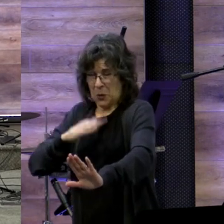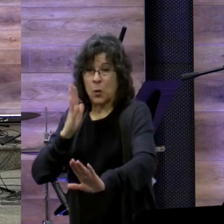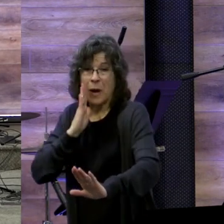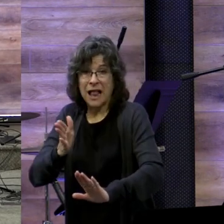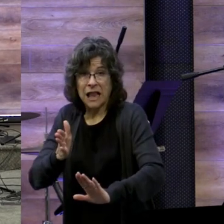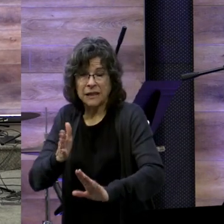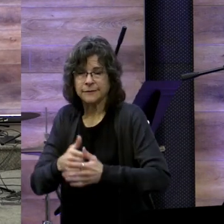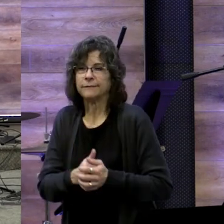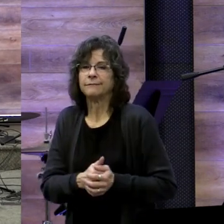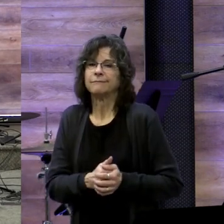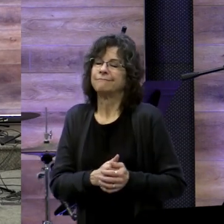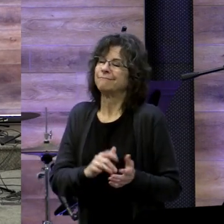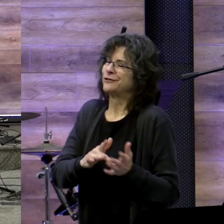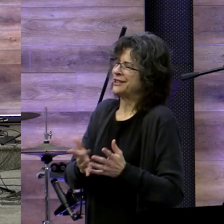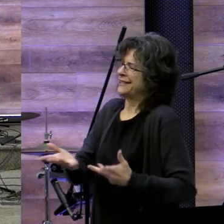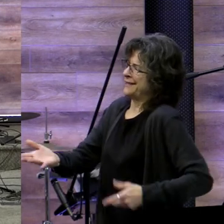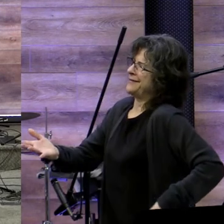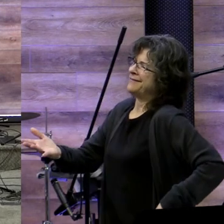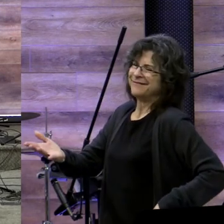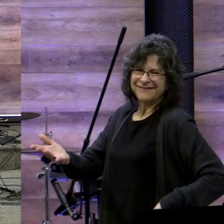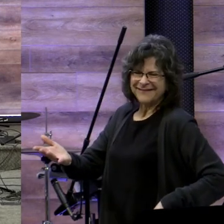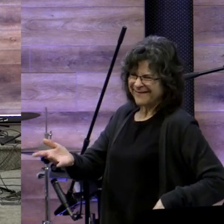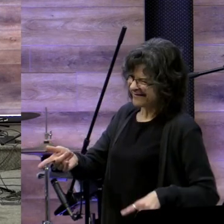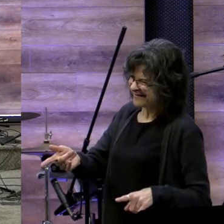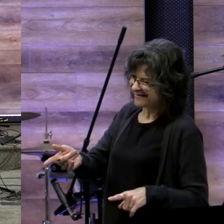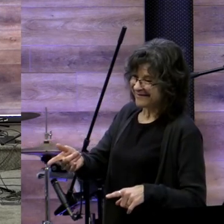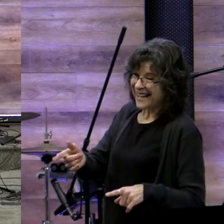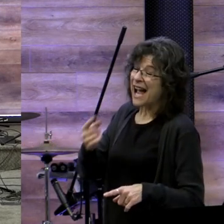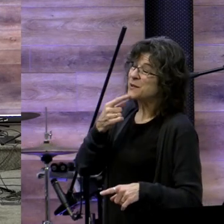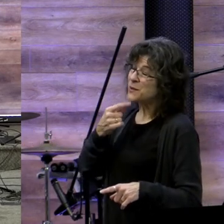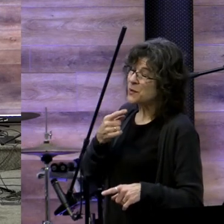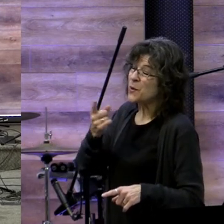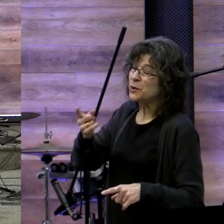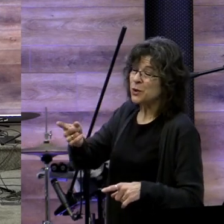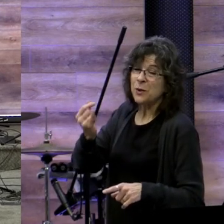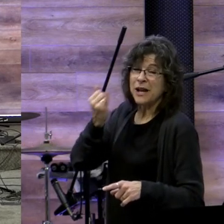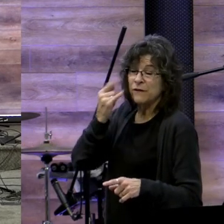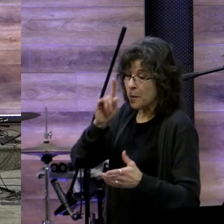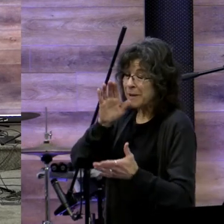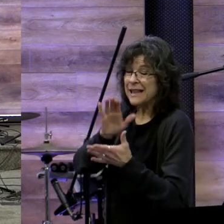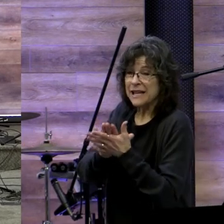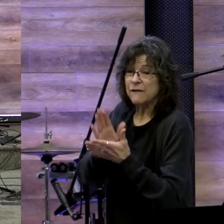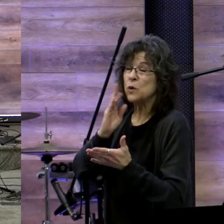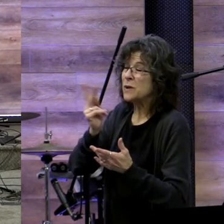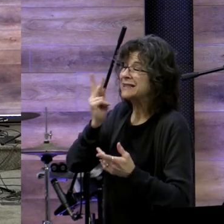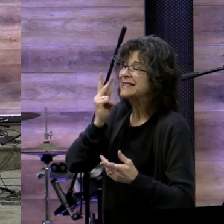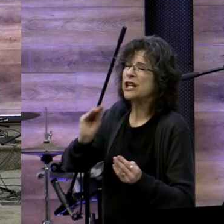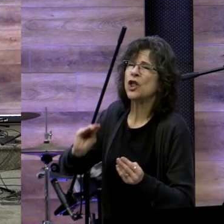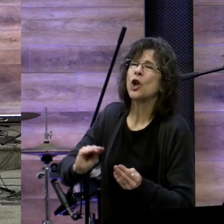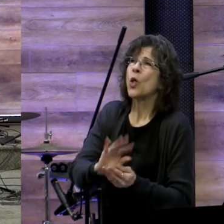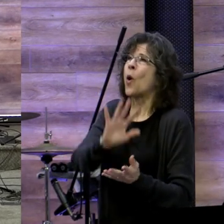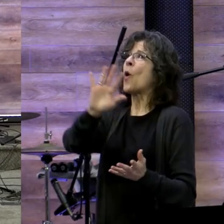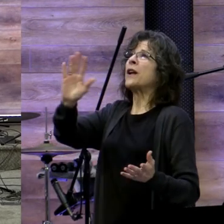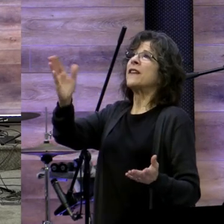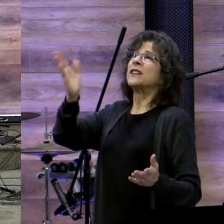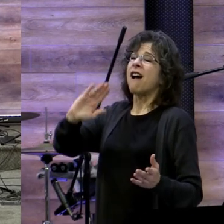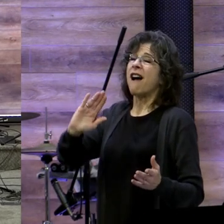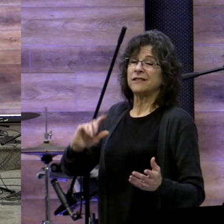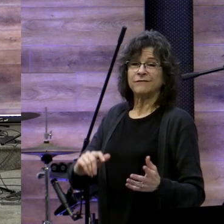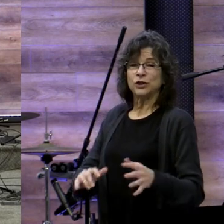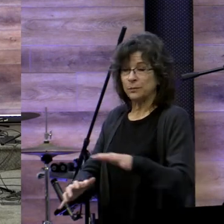Verse 40, Jesus said to her, "Did I not tell you that if you believed, you would see the glory of God?" So they took away the